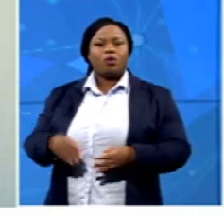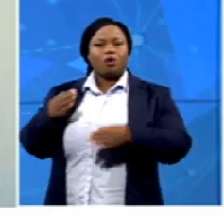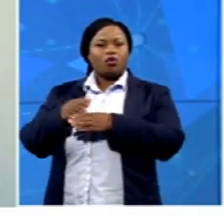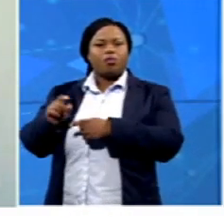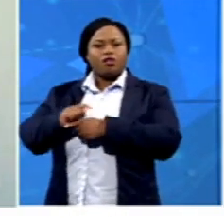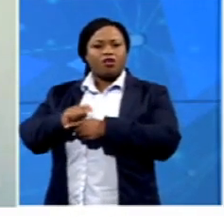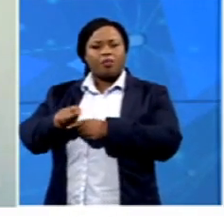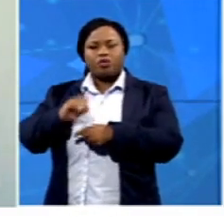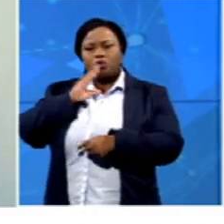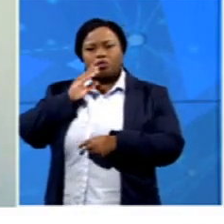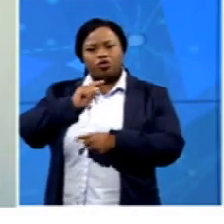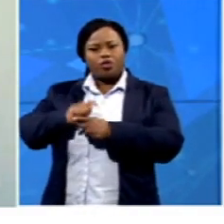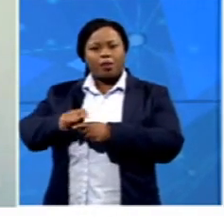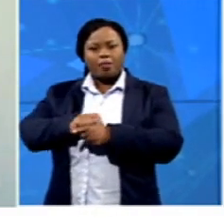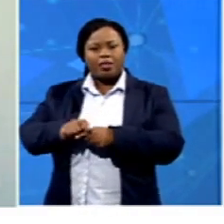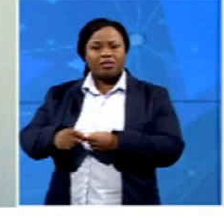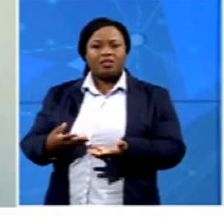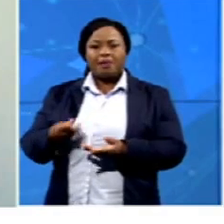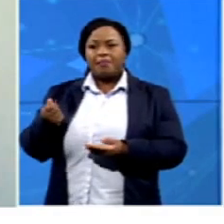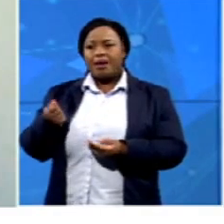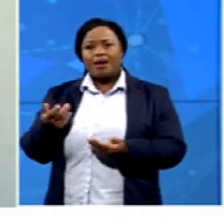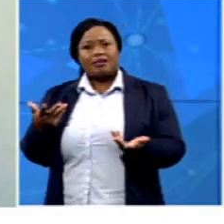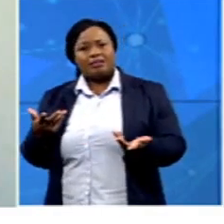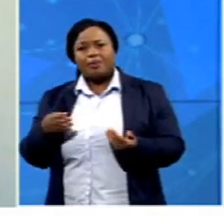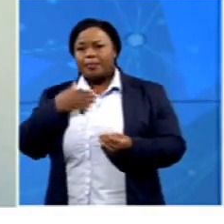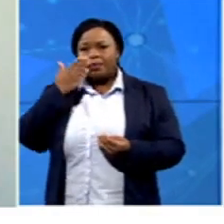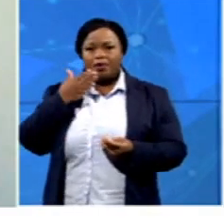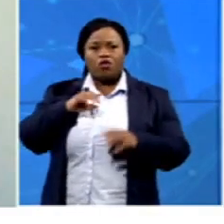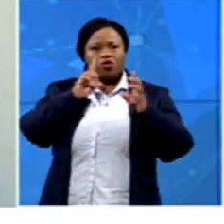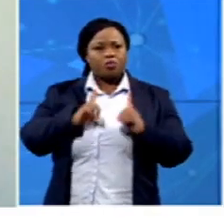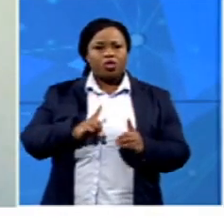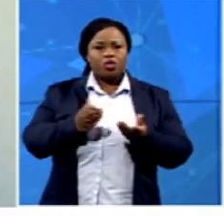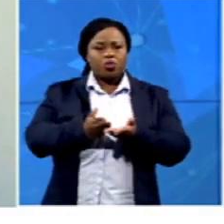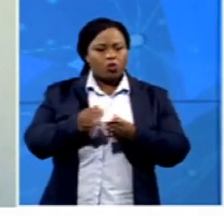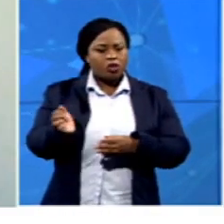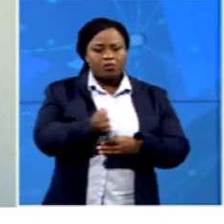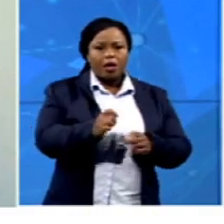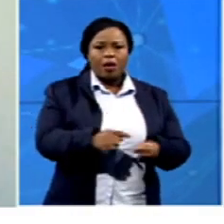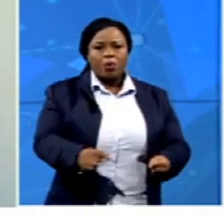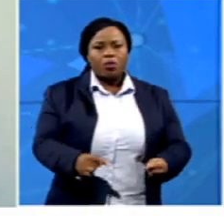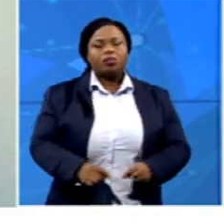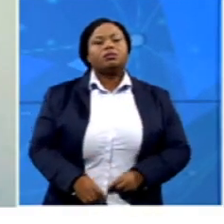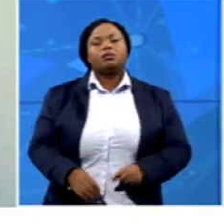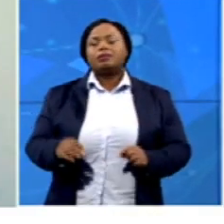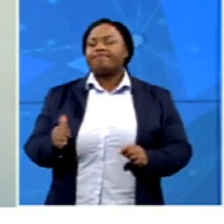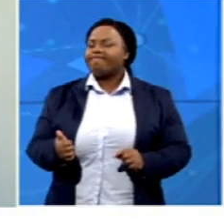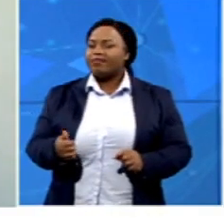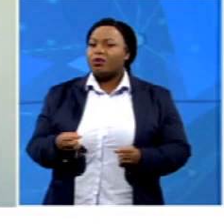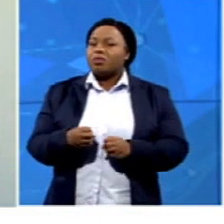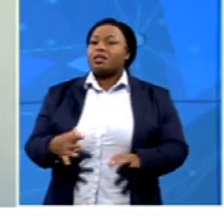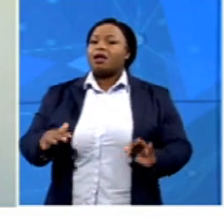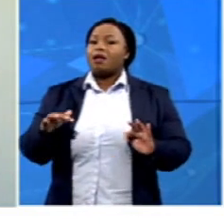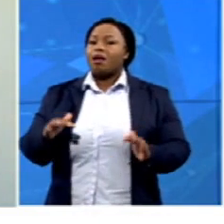and a speech therapist and send them to special schools, where do we start as parents? And we start off with the